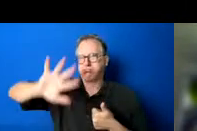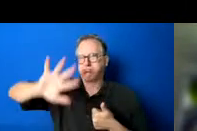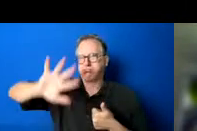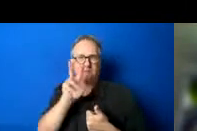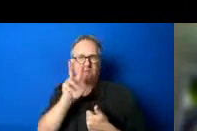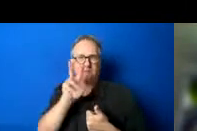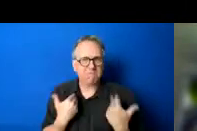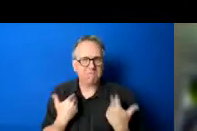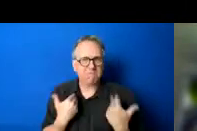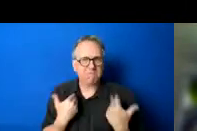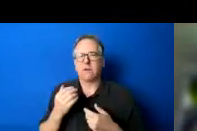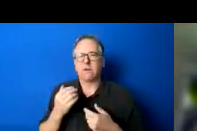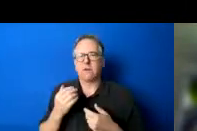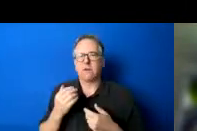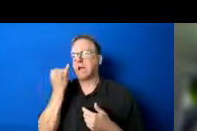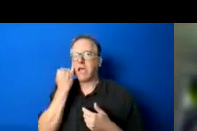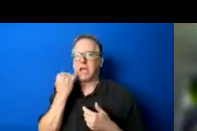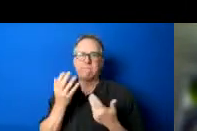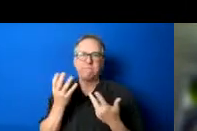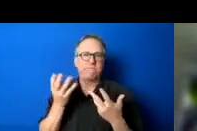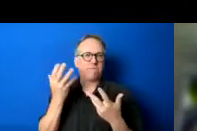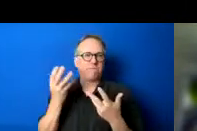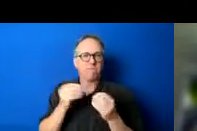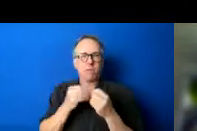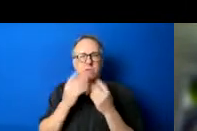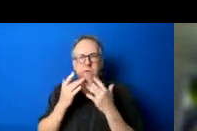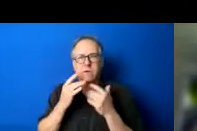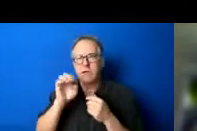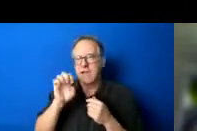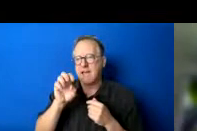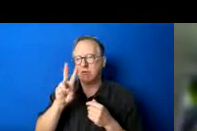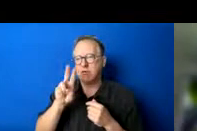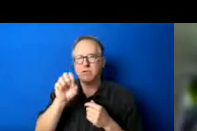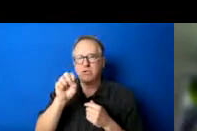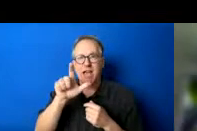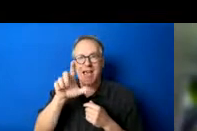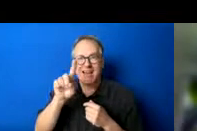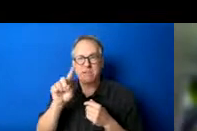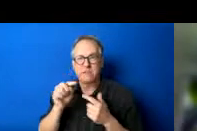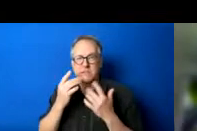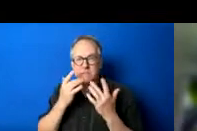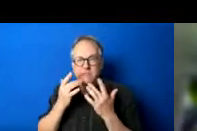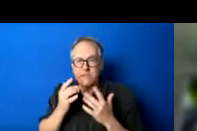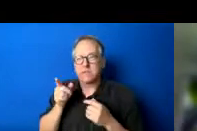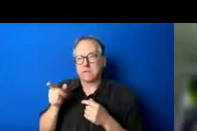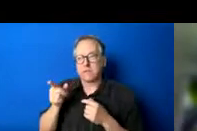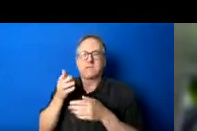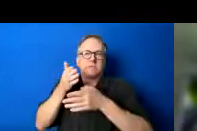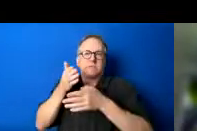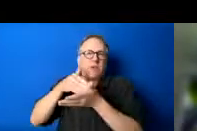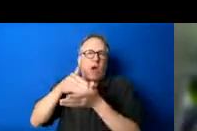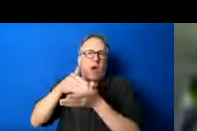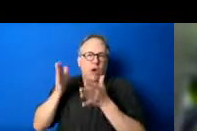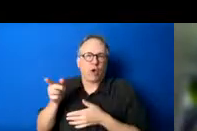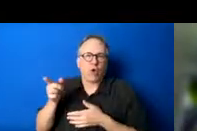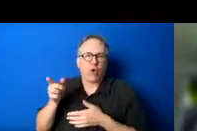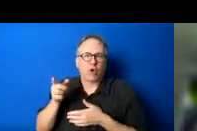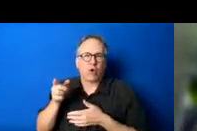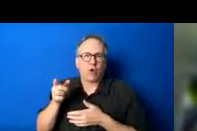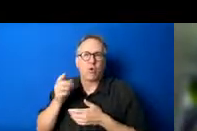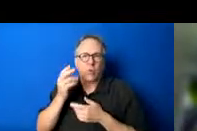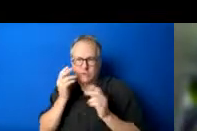something that's a little more rare, like Evusheld, your provider will look at this